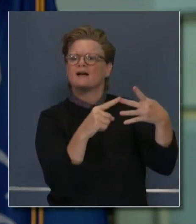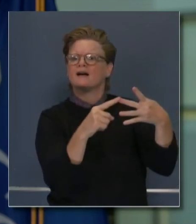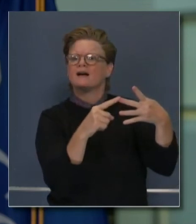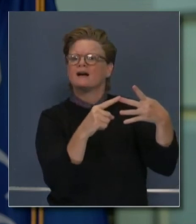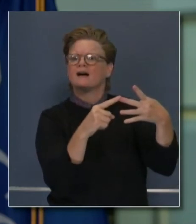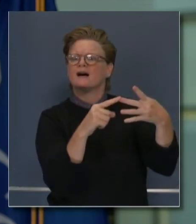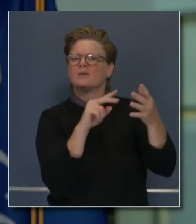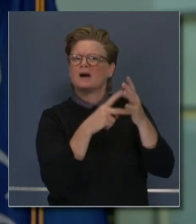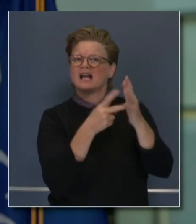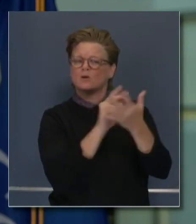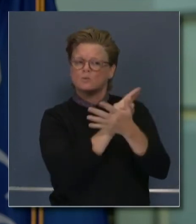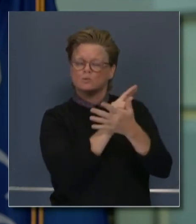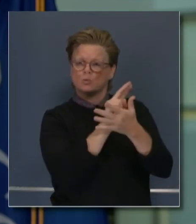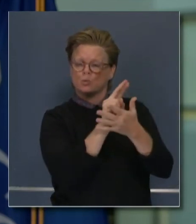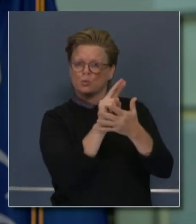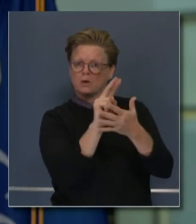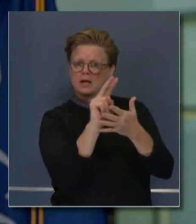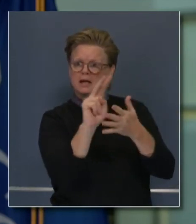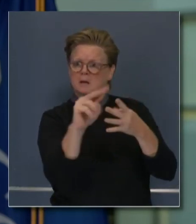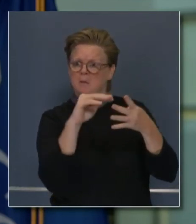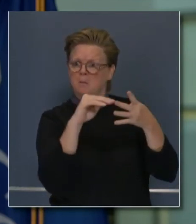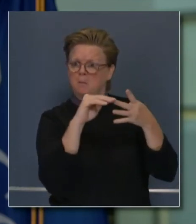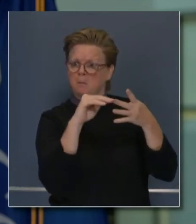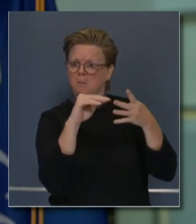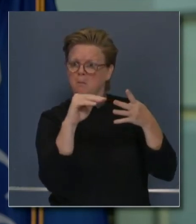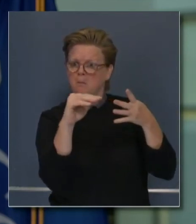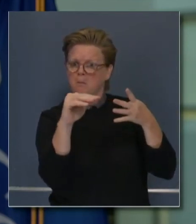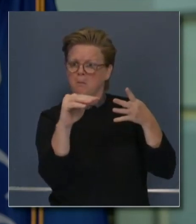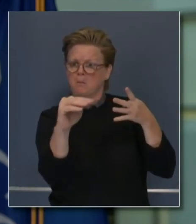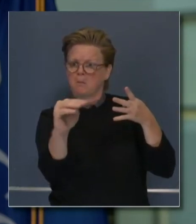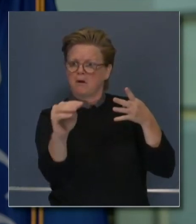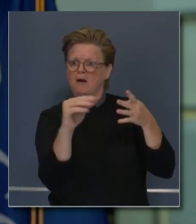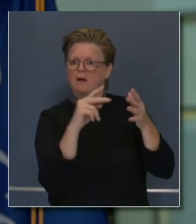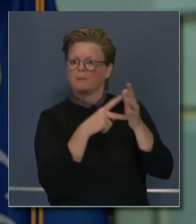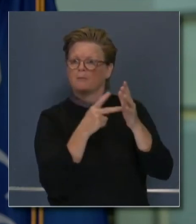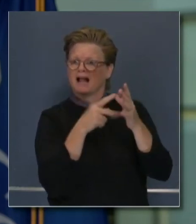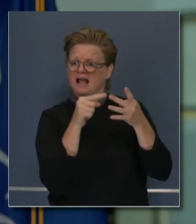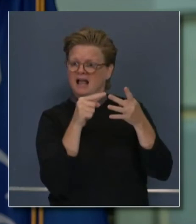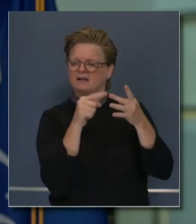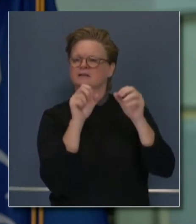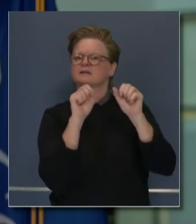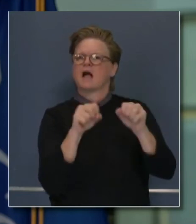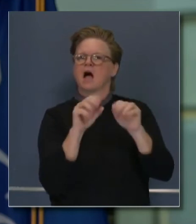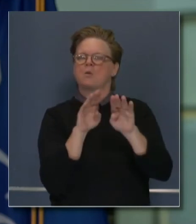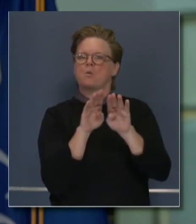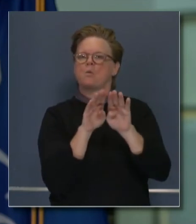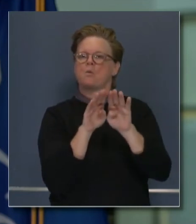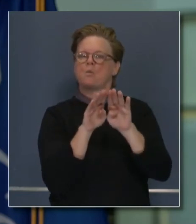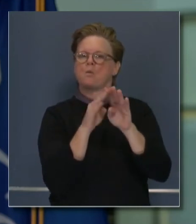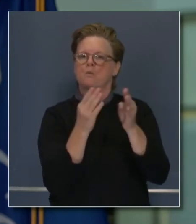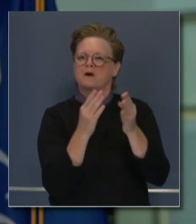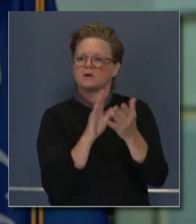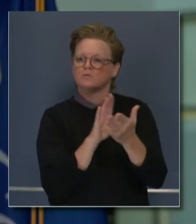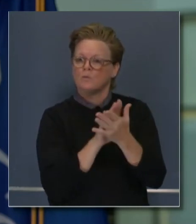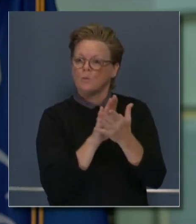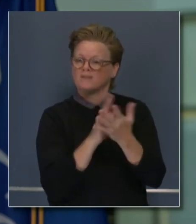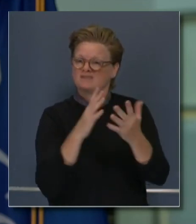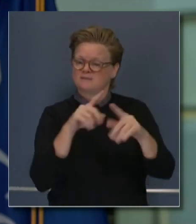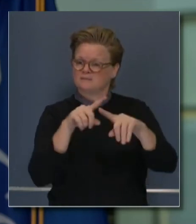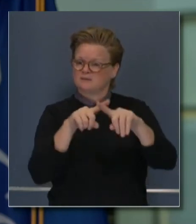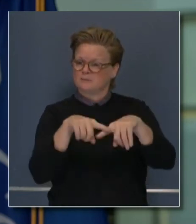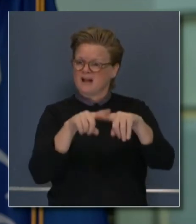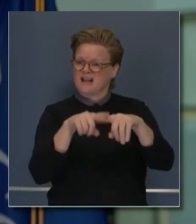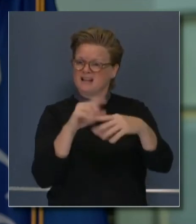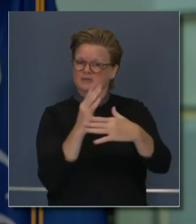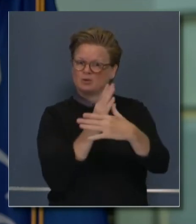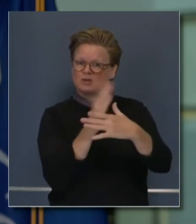of waiting in that red tier, that they can pursue opening schools at the discretion of the local health